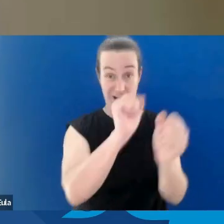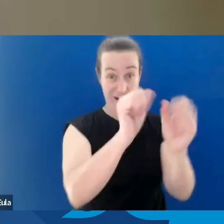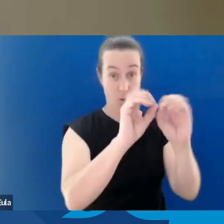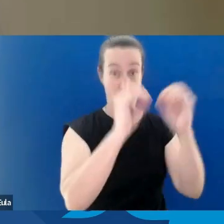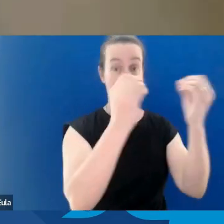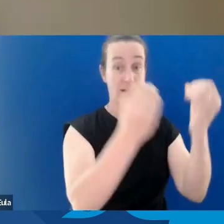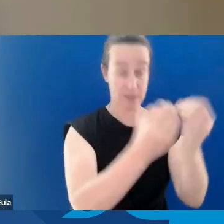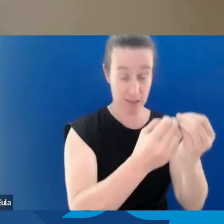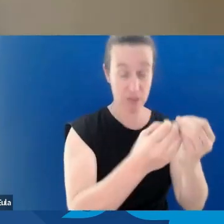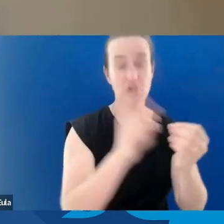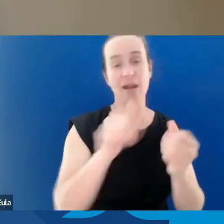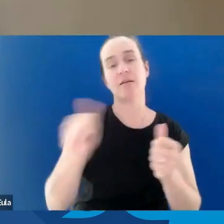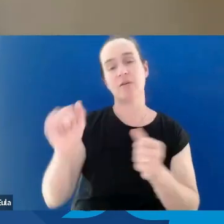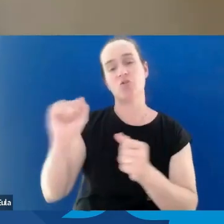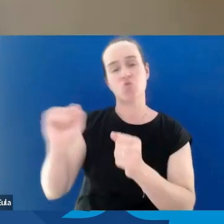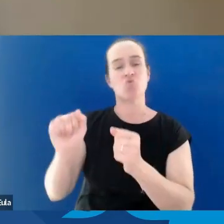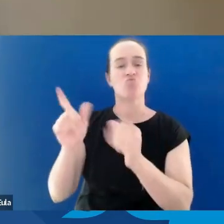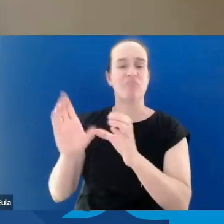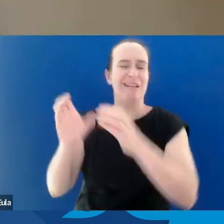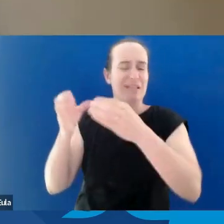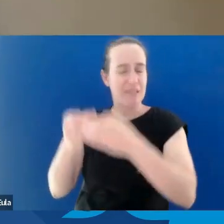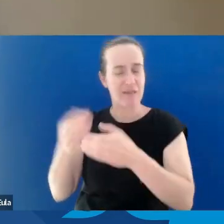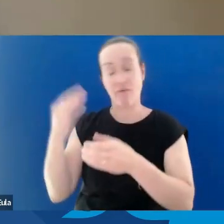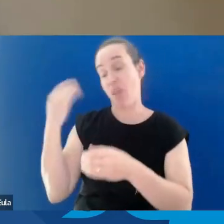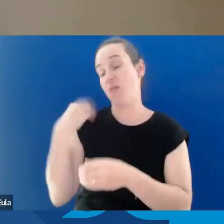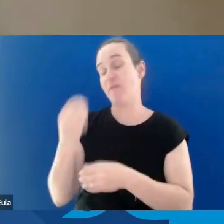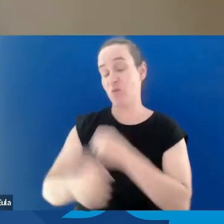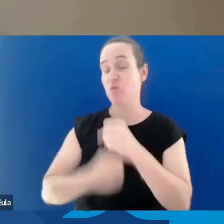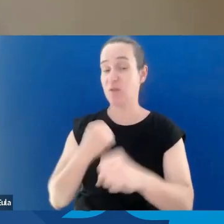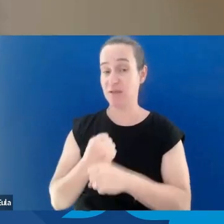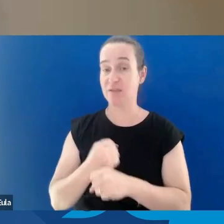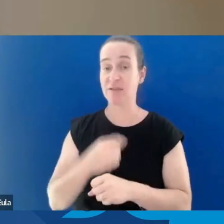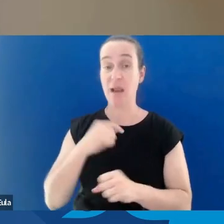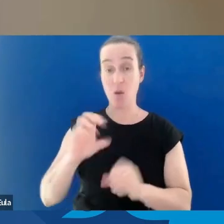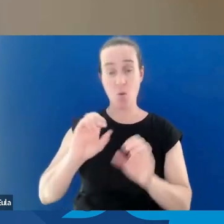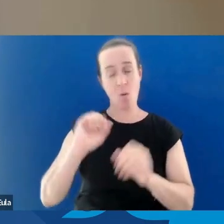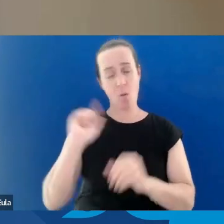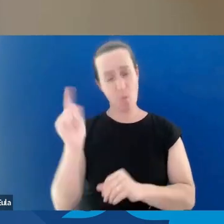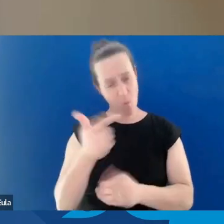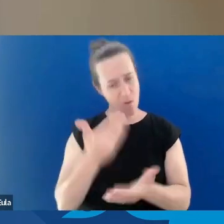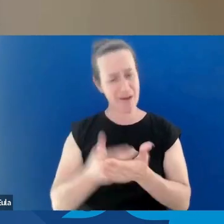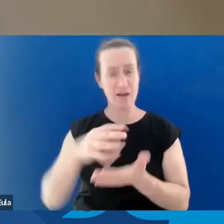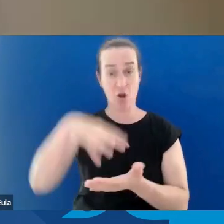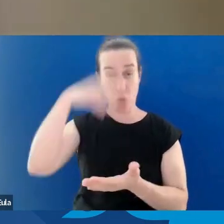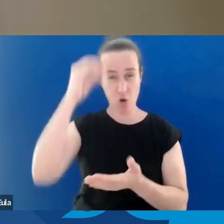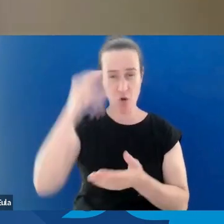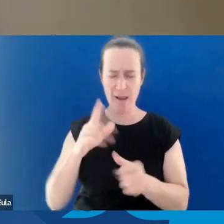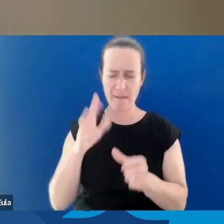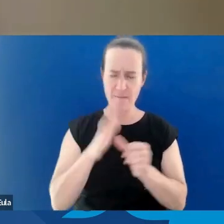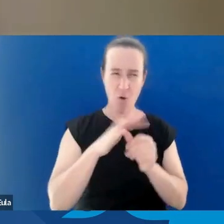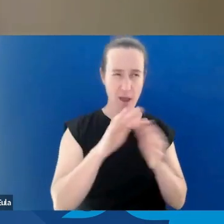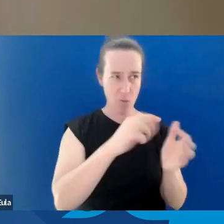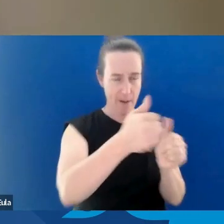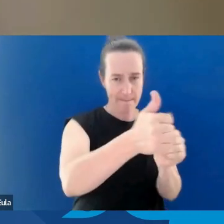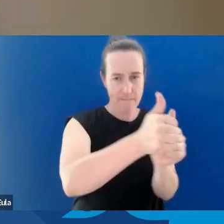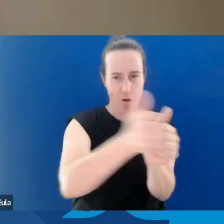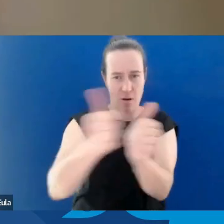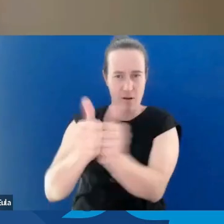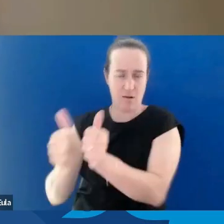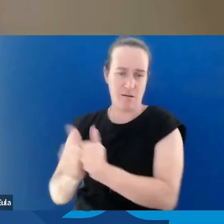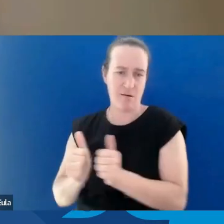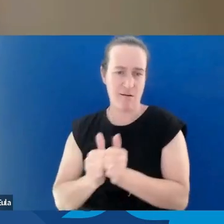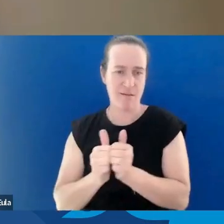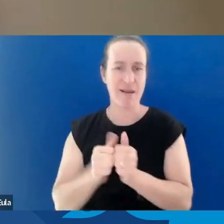the last few years. I think it's a lesson for all that these type of partnerships and also giving the opportunity